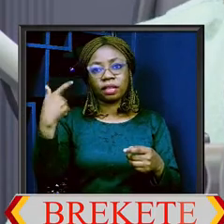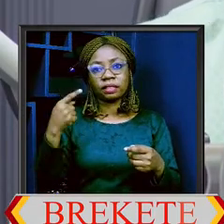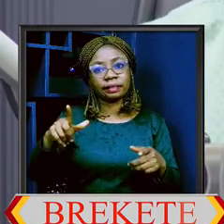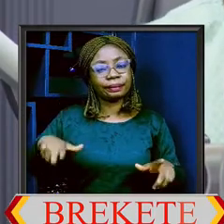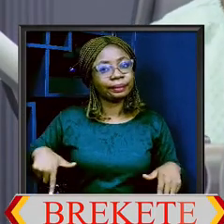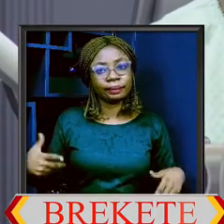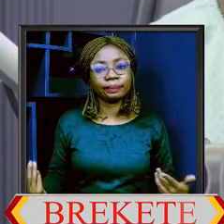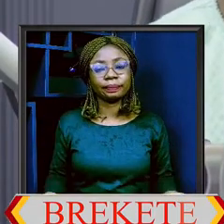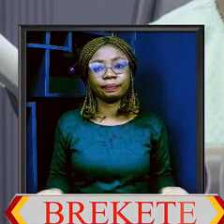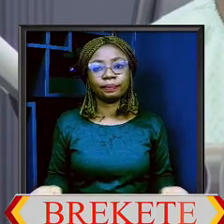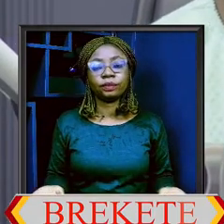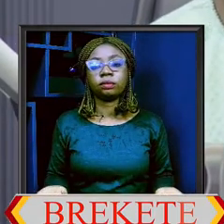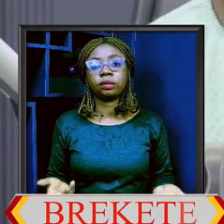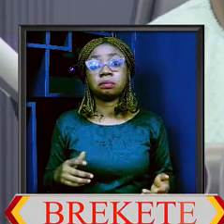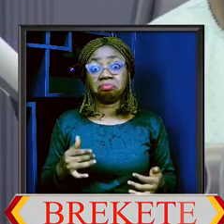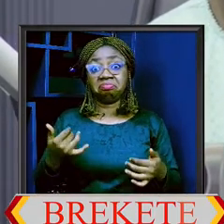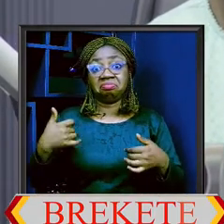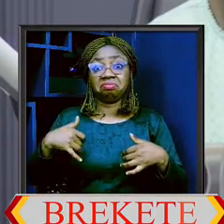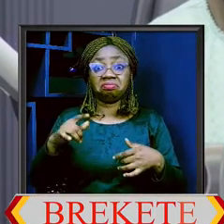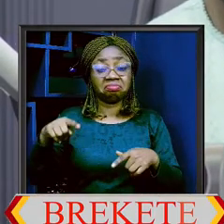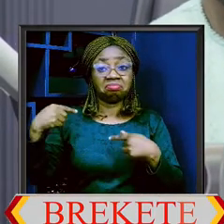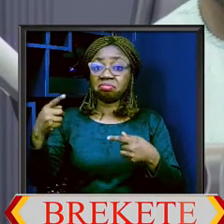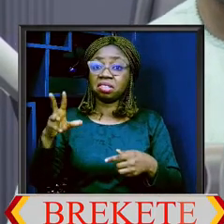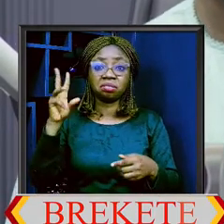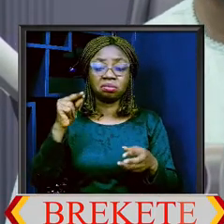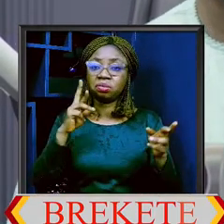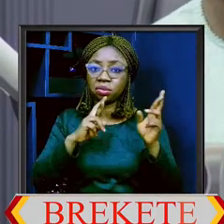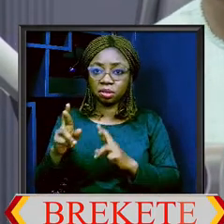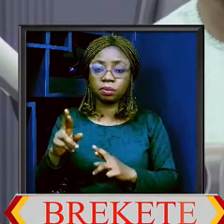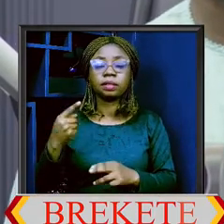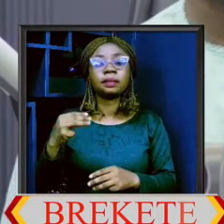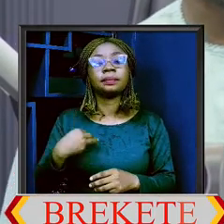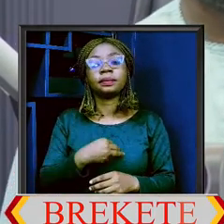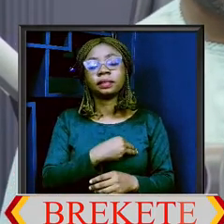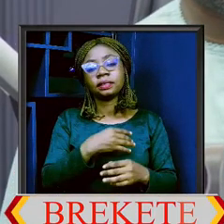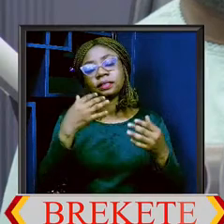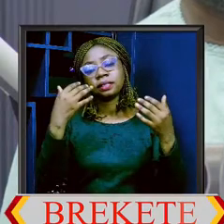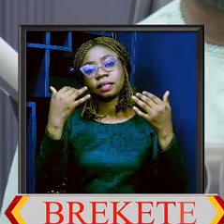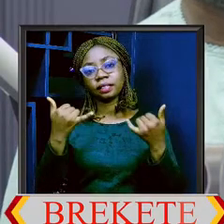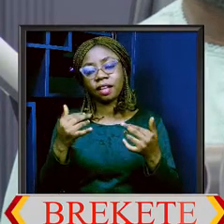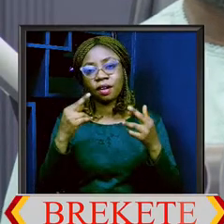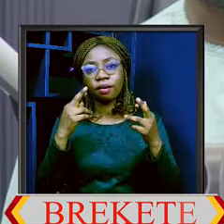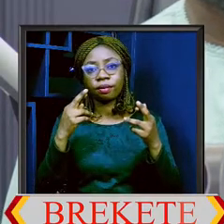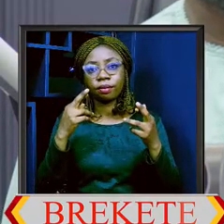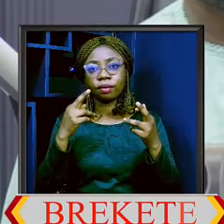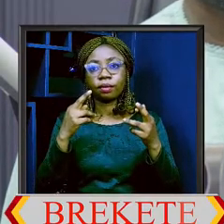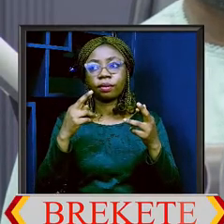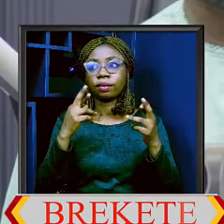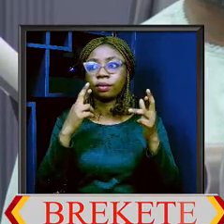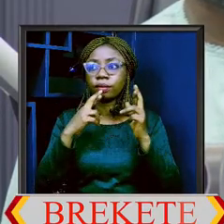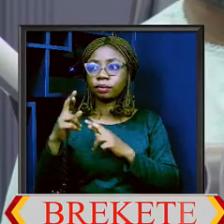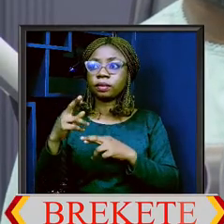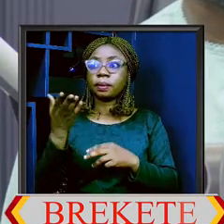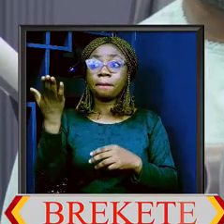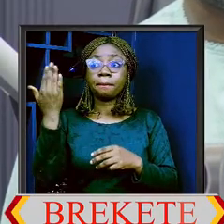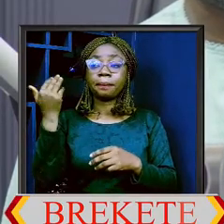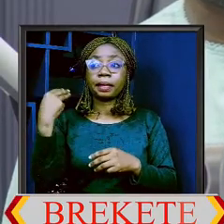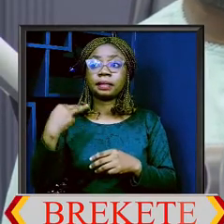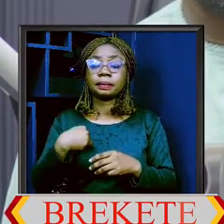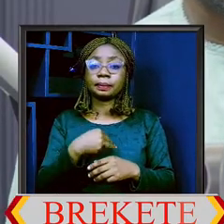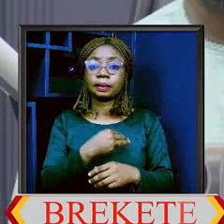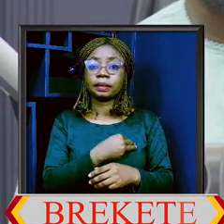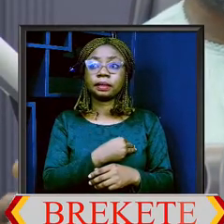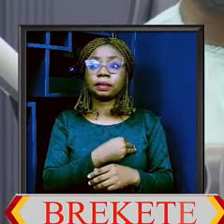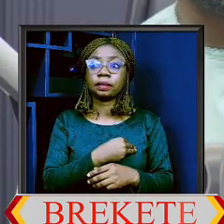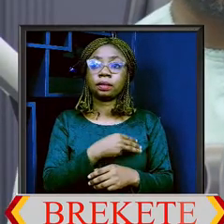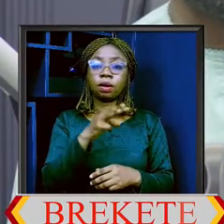time still no respond the minister then now replied by yes sir this past Minister